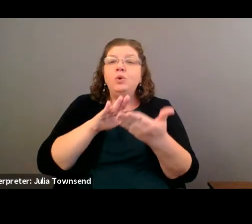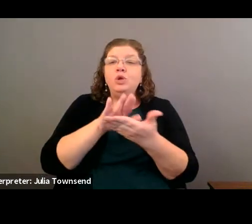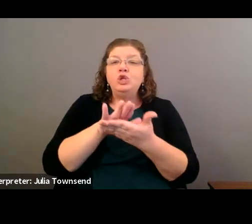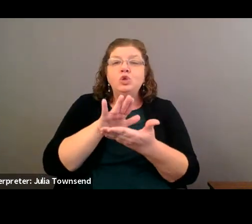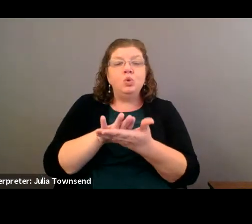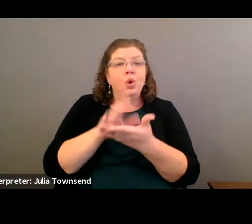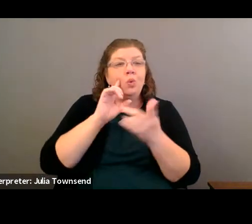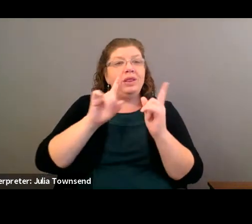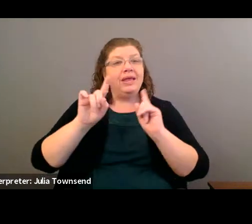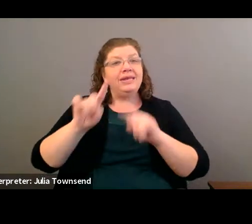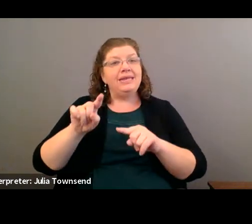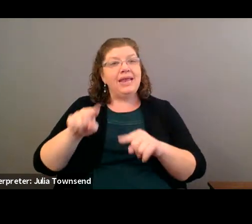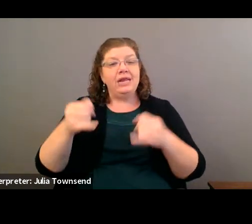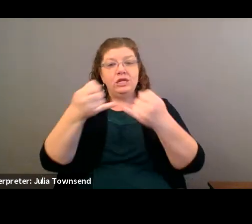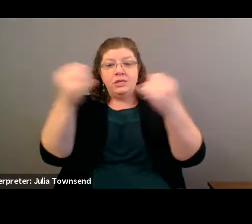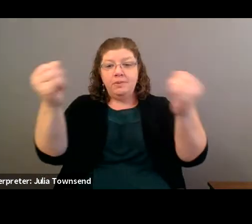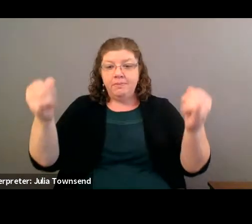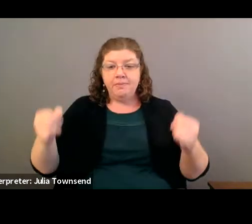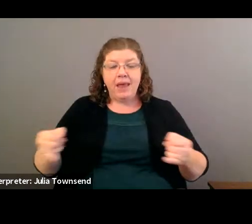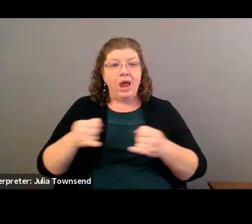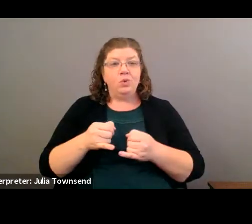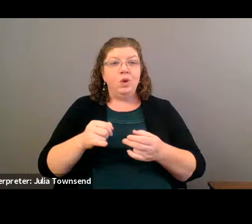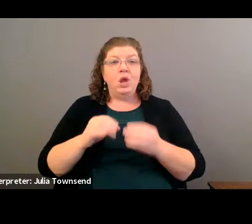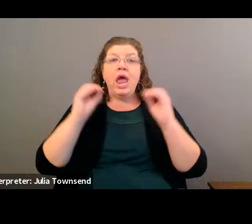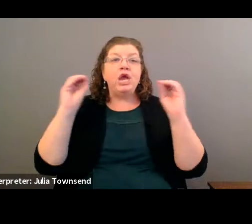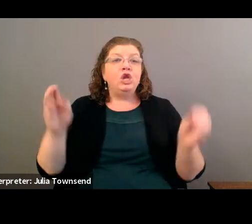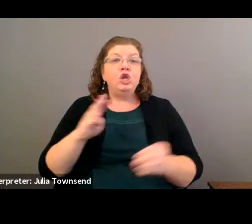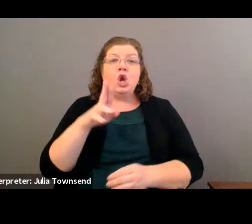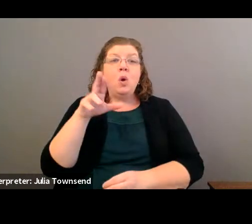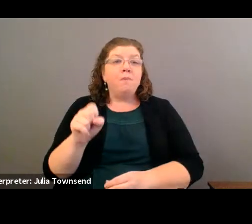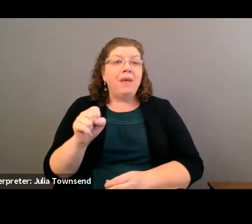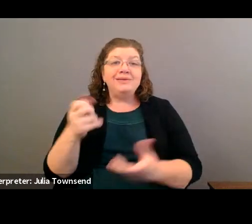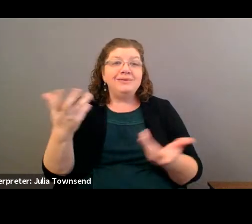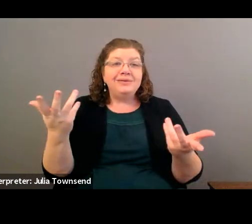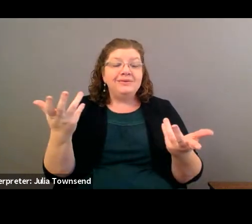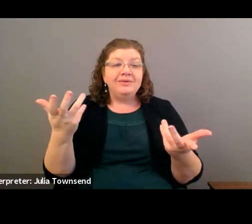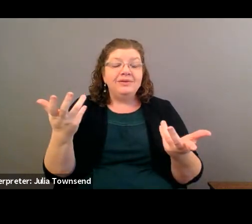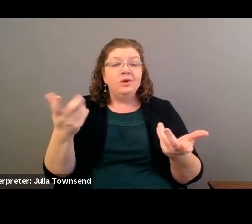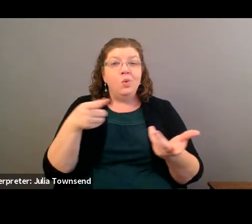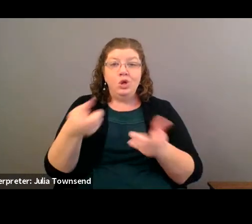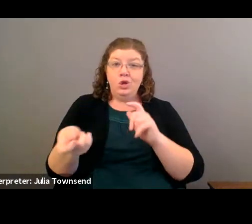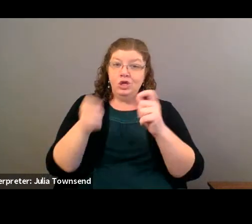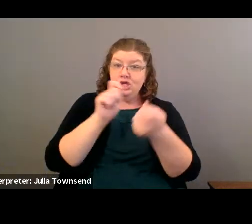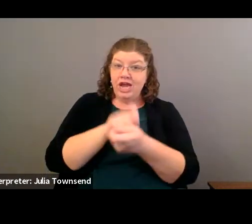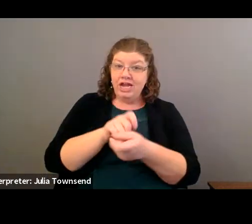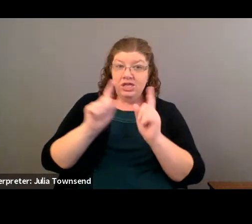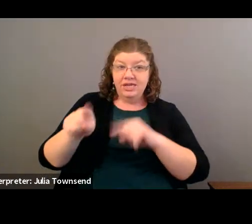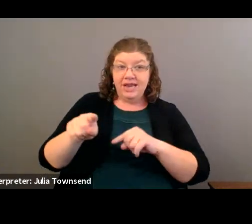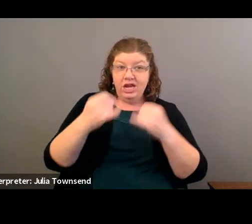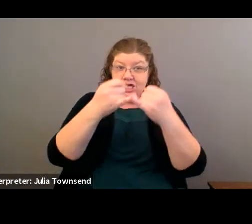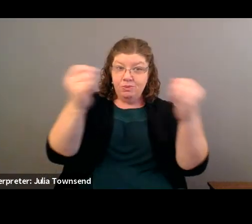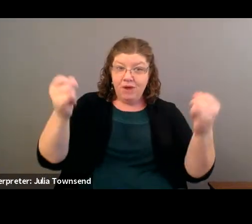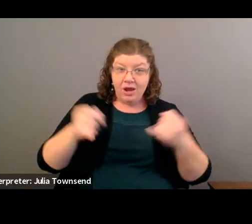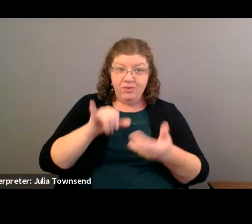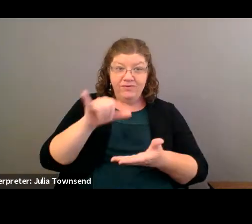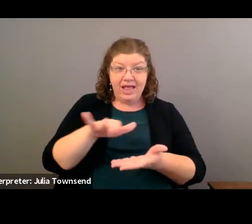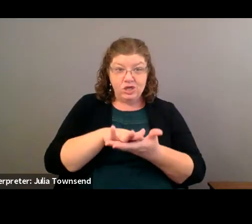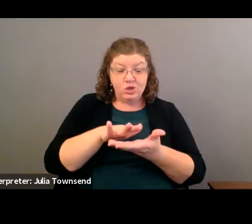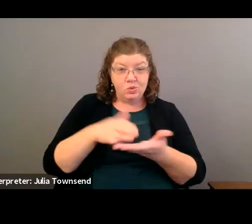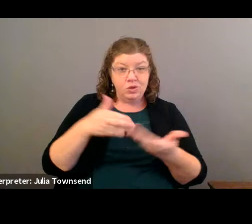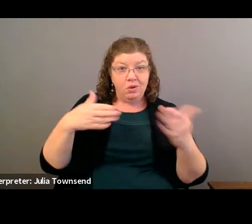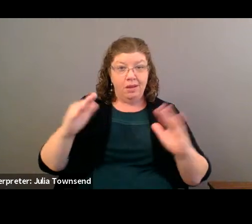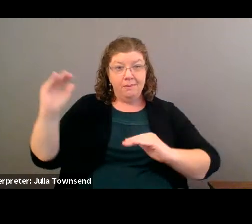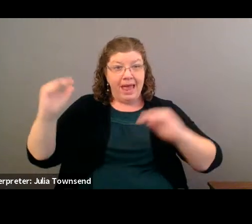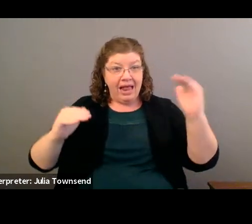attendance boundary and no busing. Will you be changing the attendance boundary for this neighborhood school to accommodate balancing